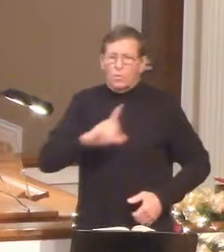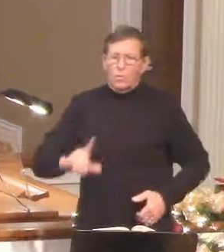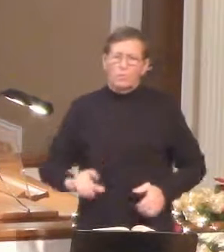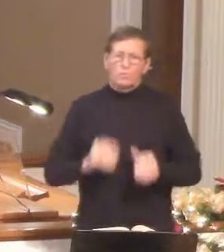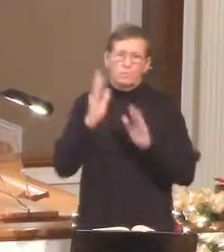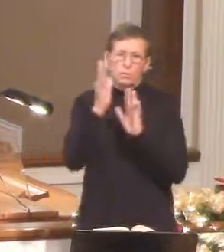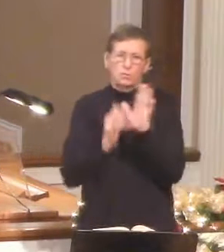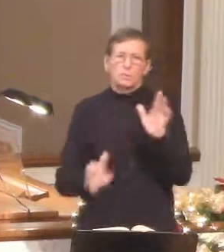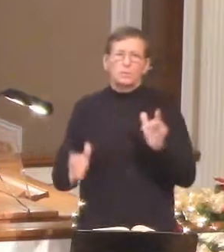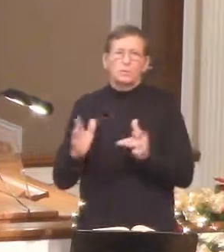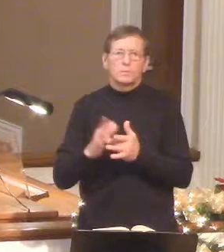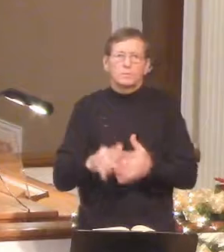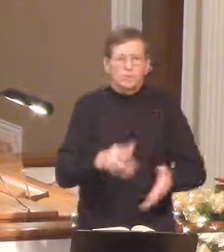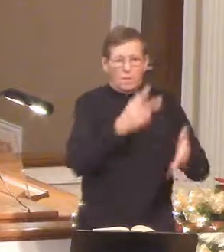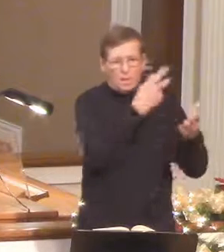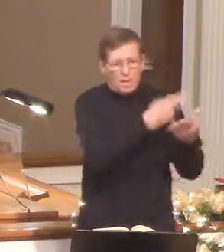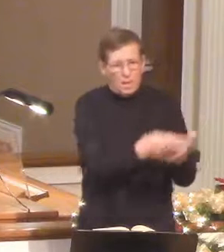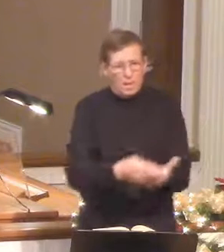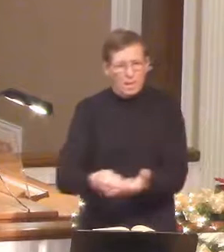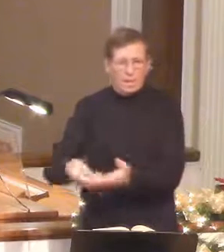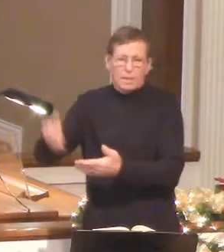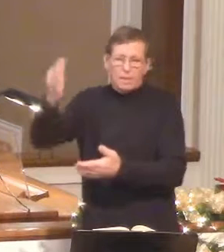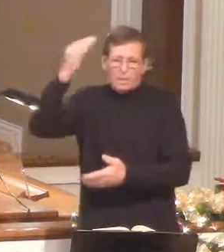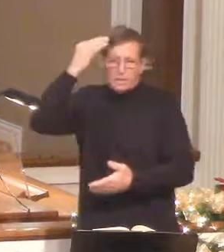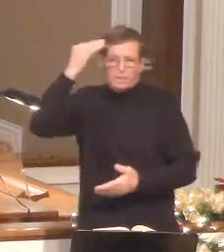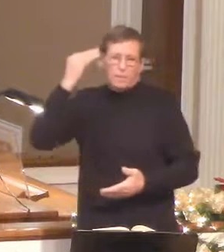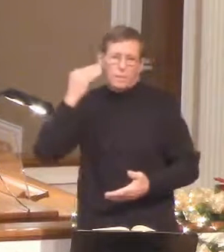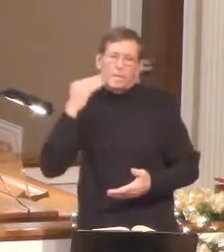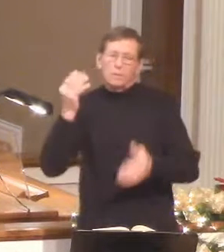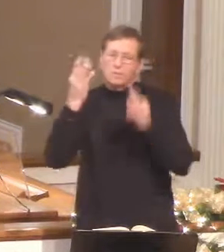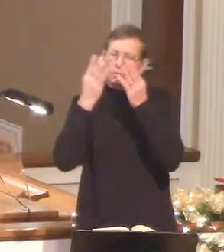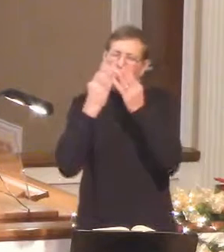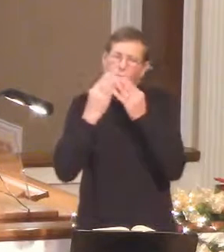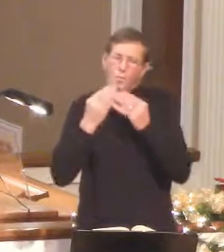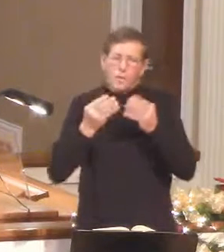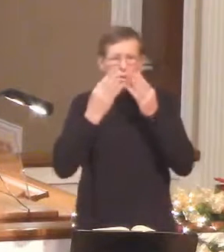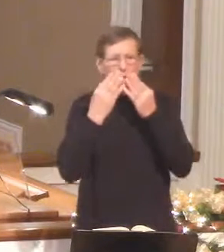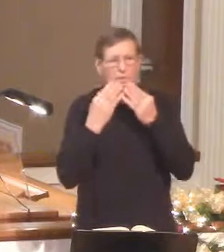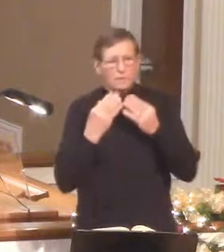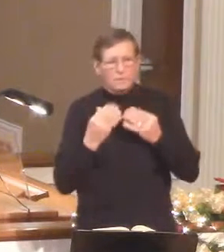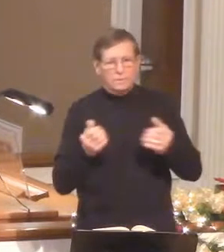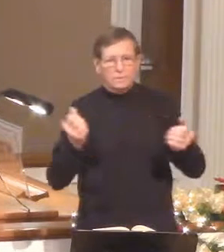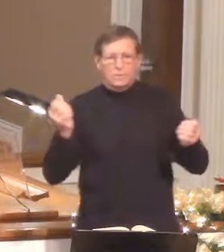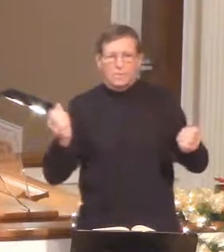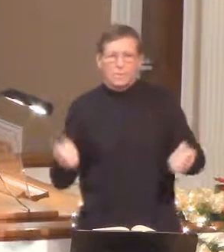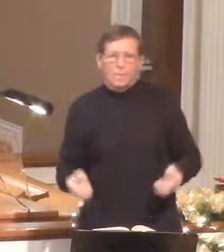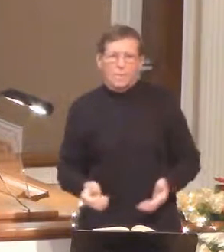laid down his sweet head. The